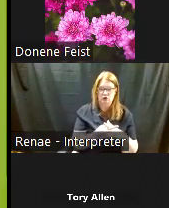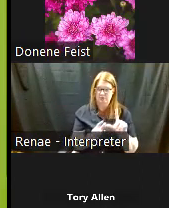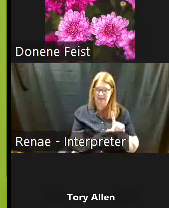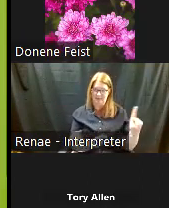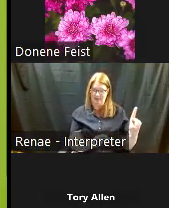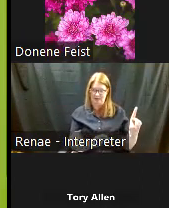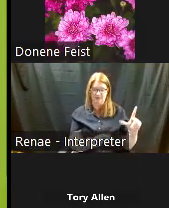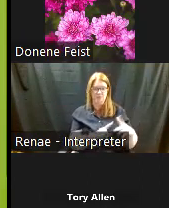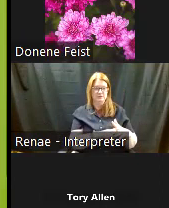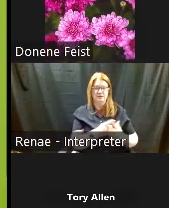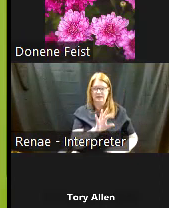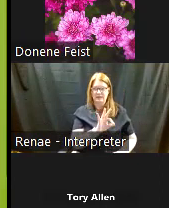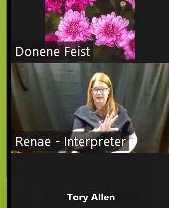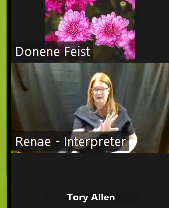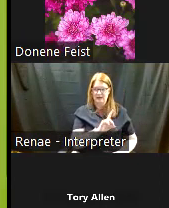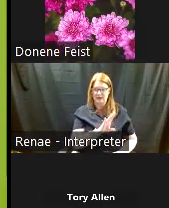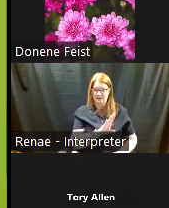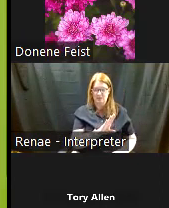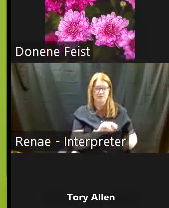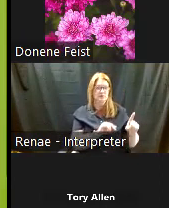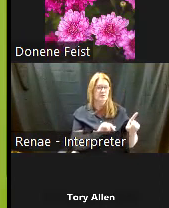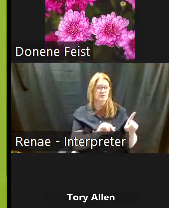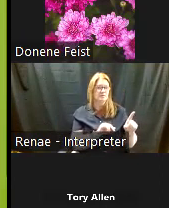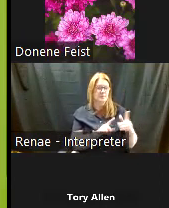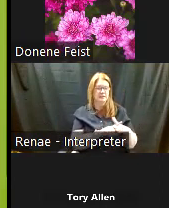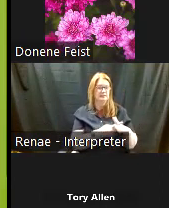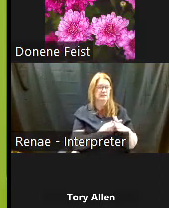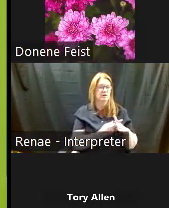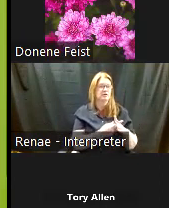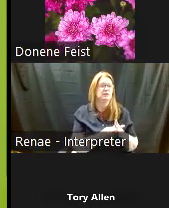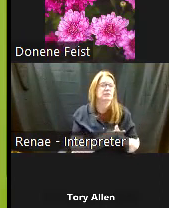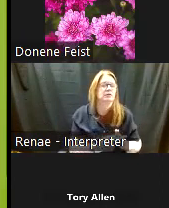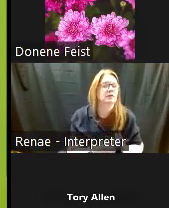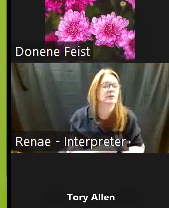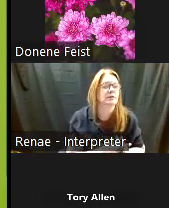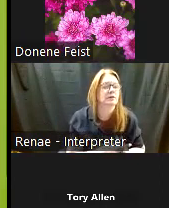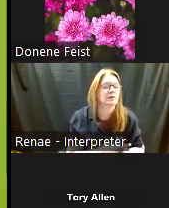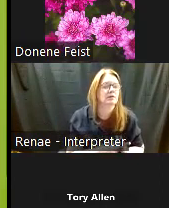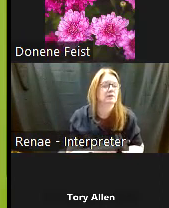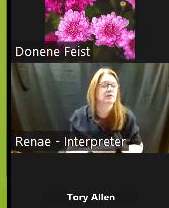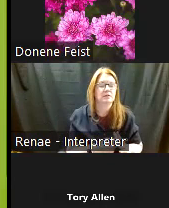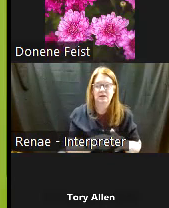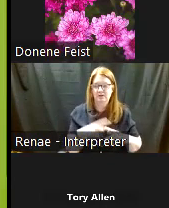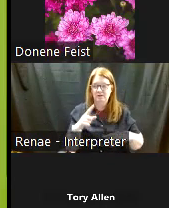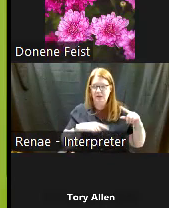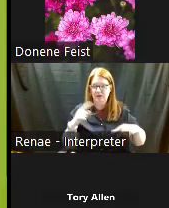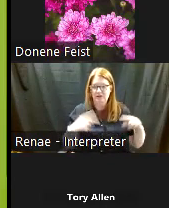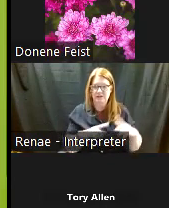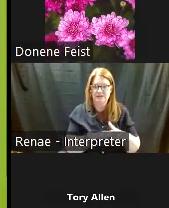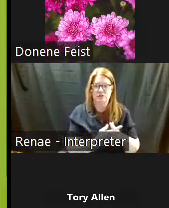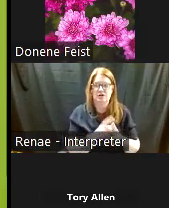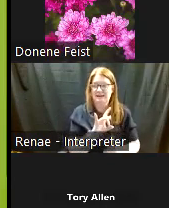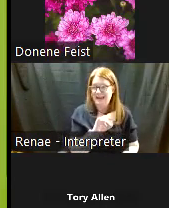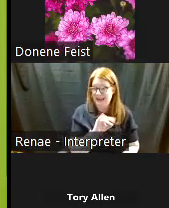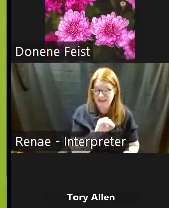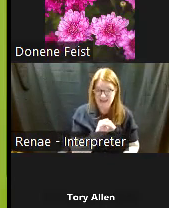actually starting at 95 decibels this time. So our starting point is, it varies. I usually start at 80. If